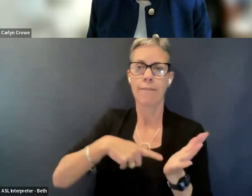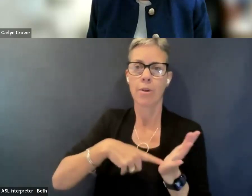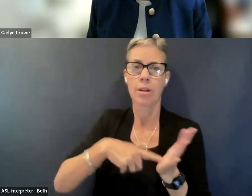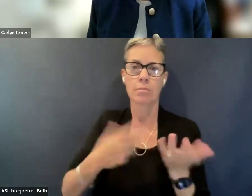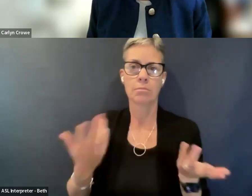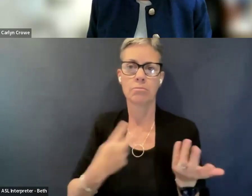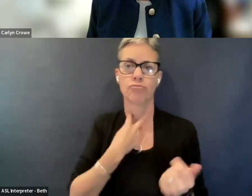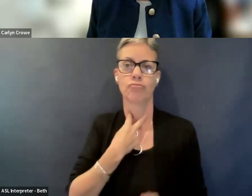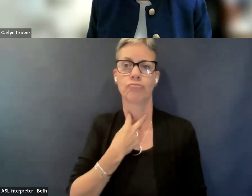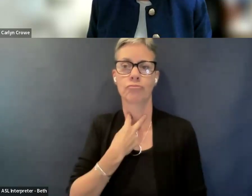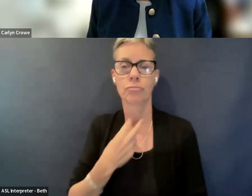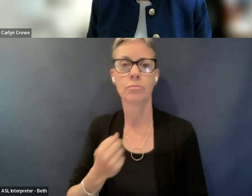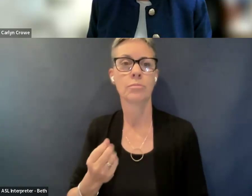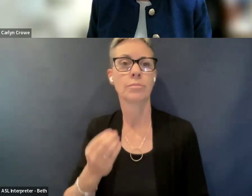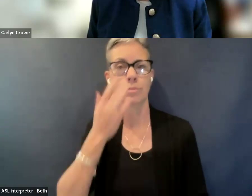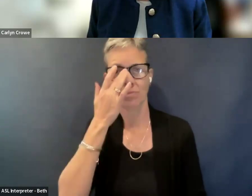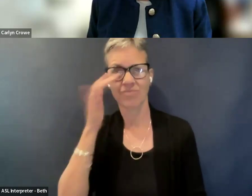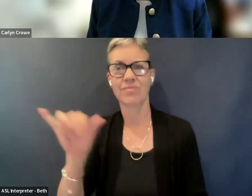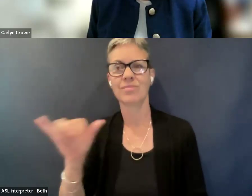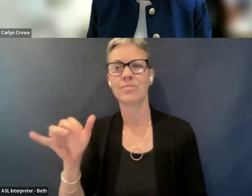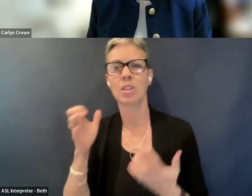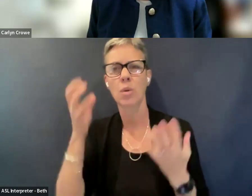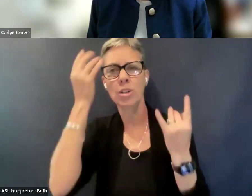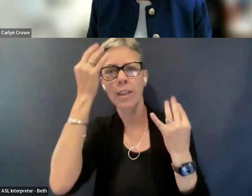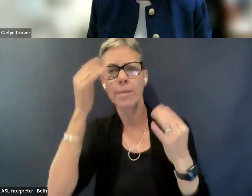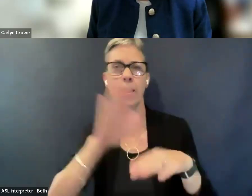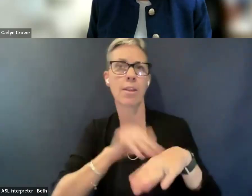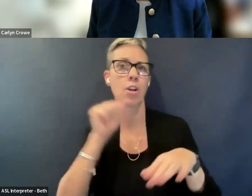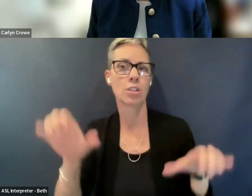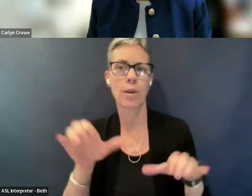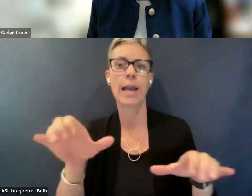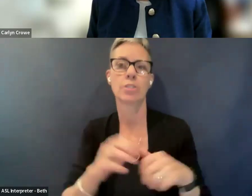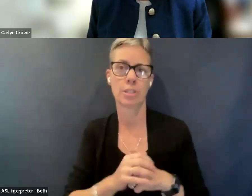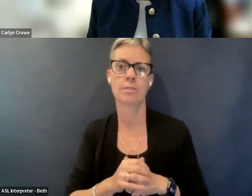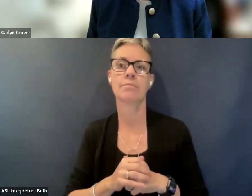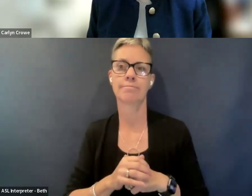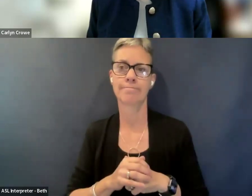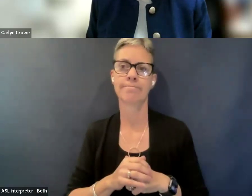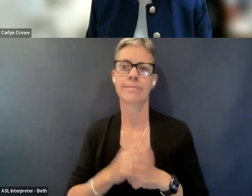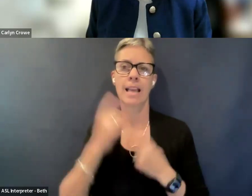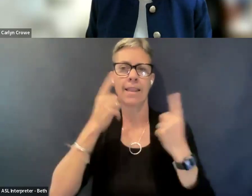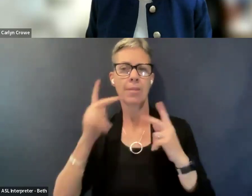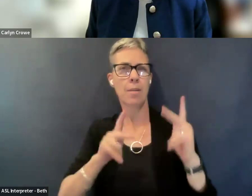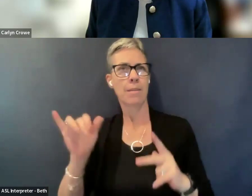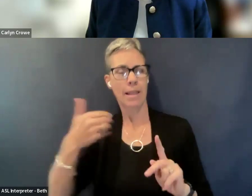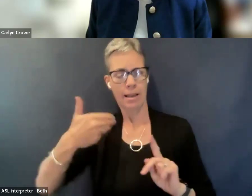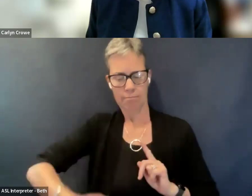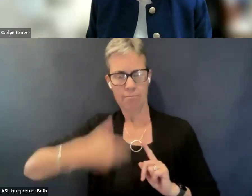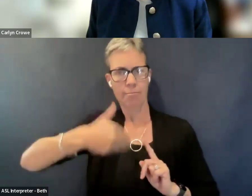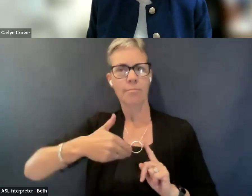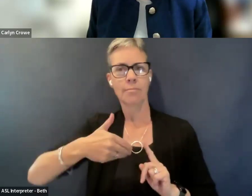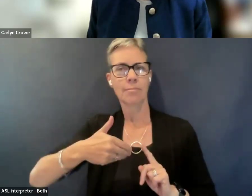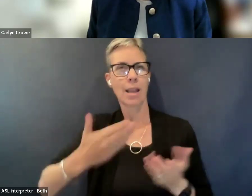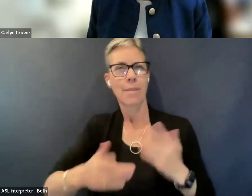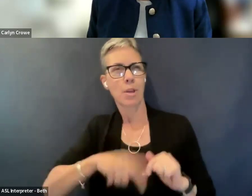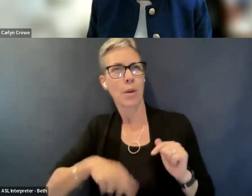I also want you to think about this calls to action. And think of people like me who you may not be able to see our